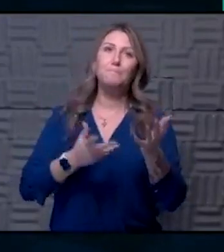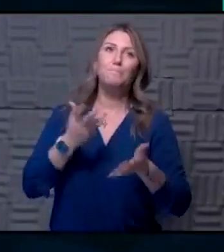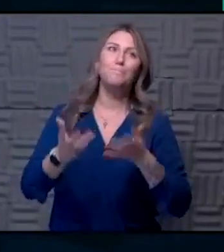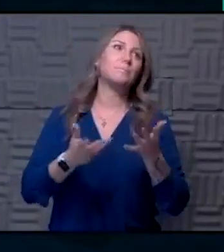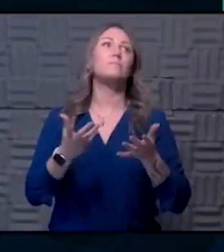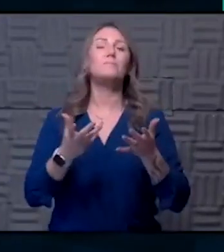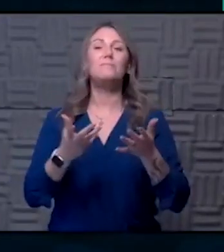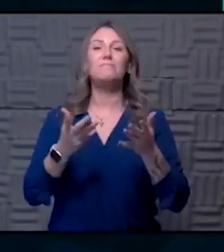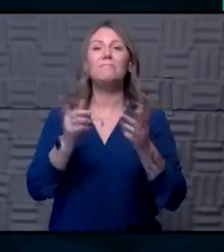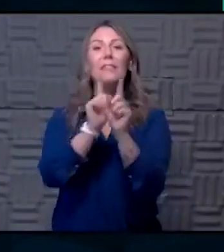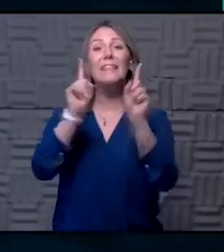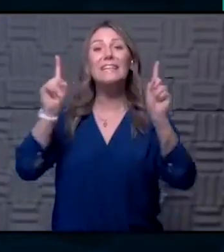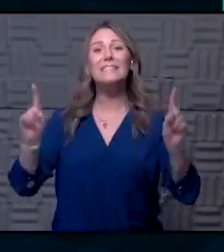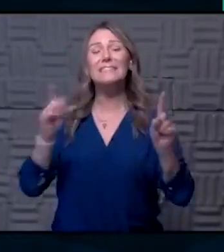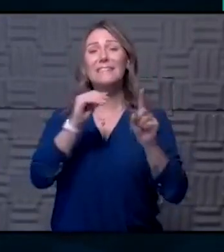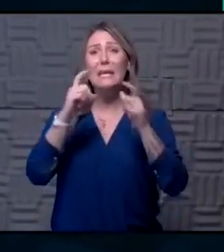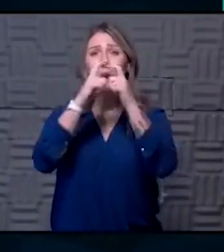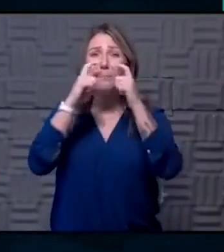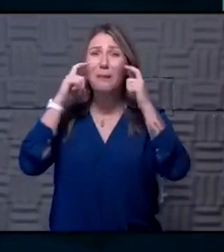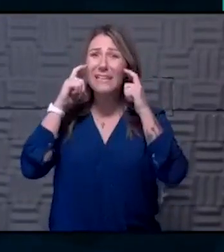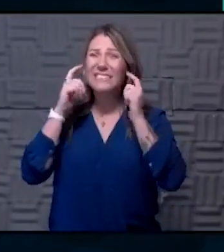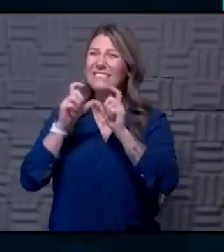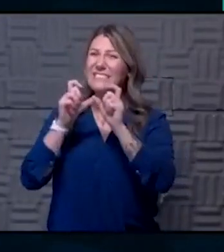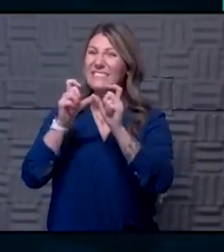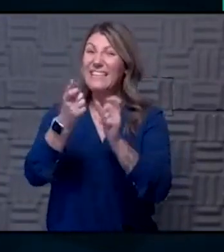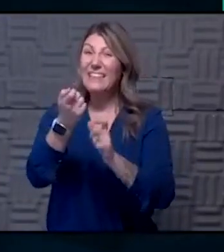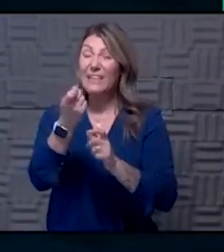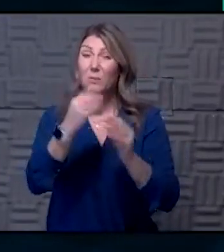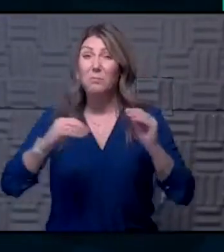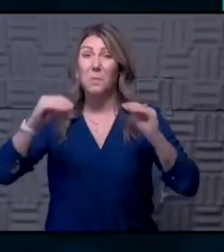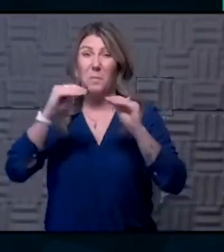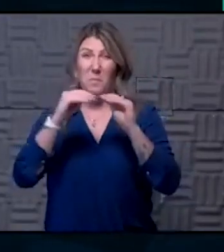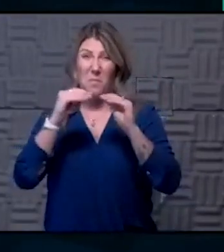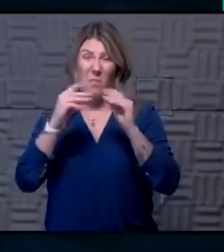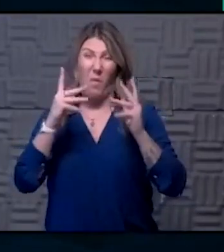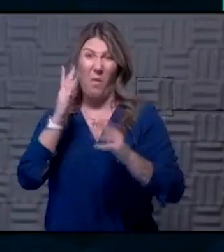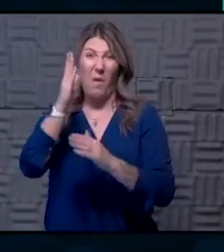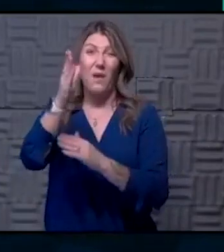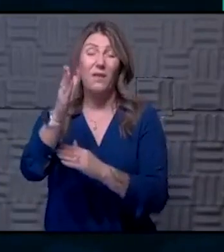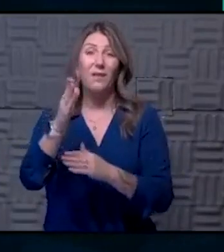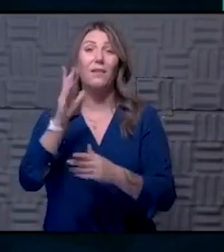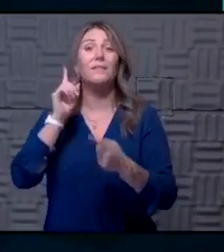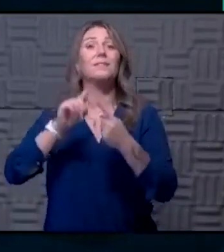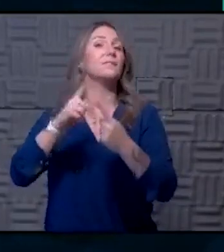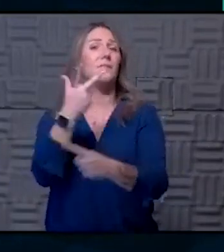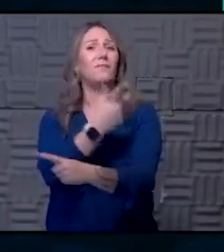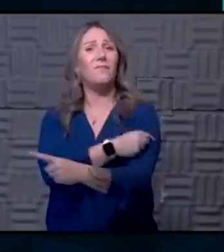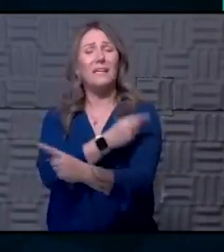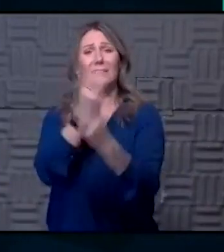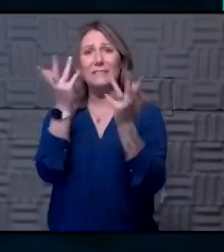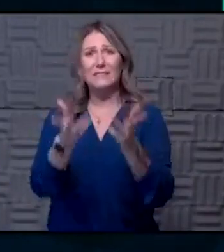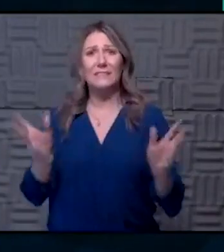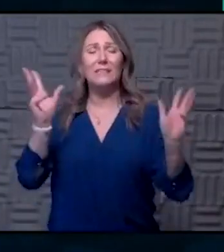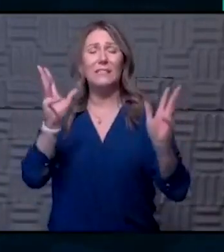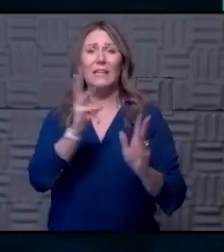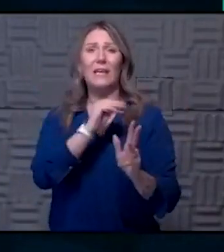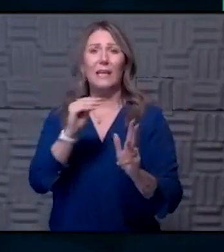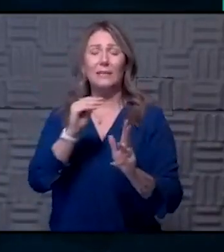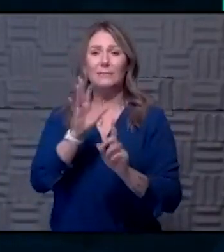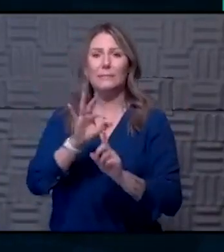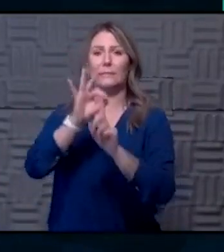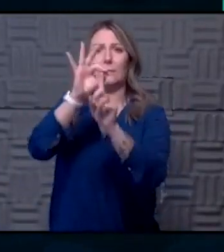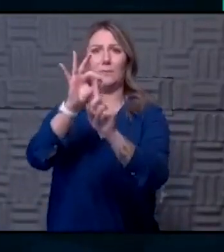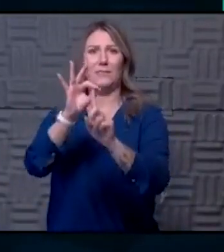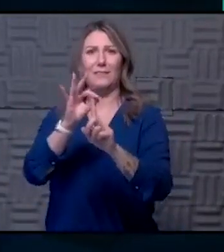the distancing and masking going for just a little while longer until we can get these vaccinations up, especially since we are turning into the